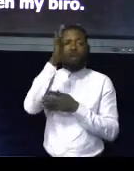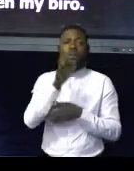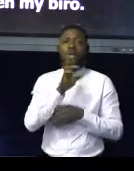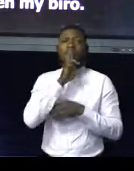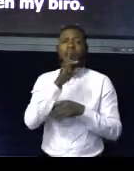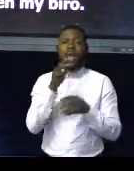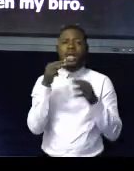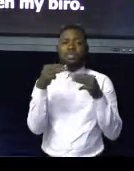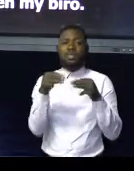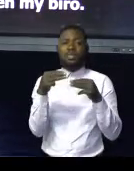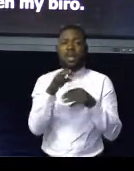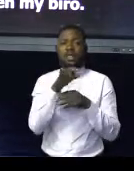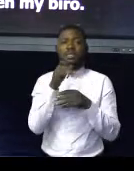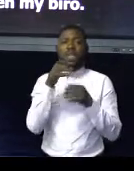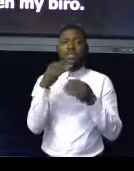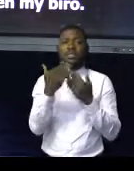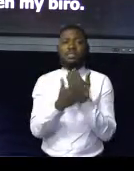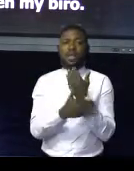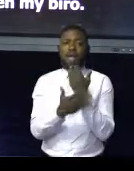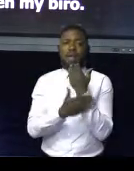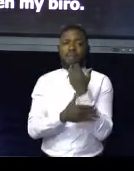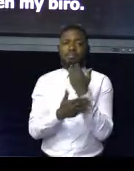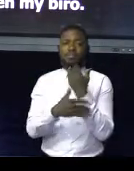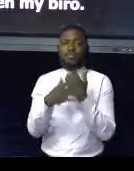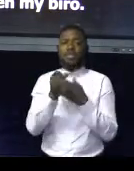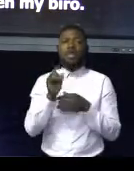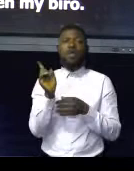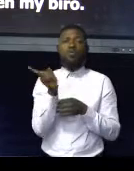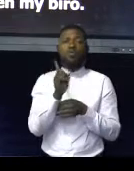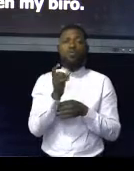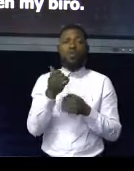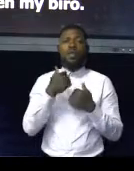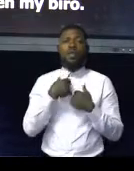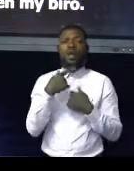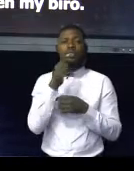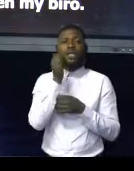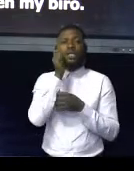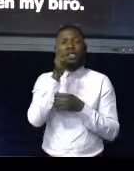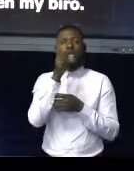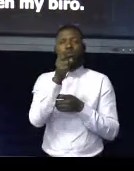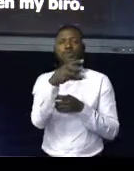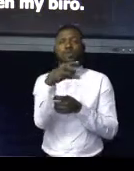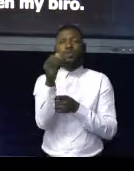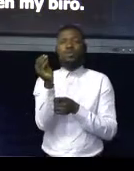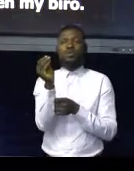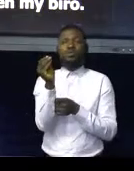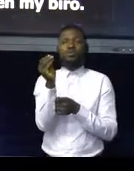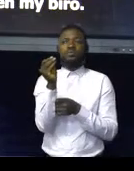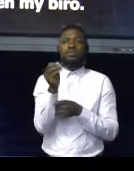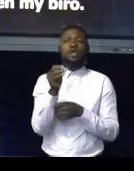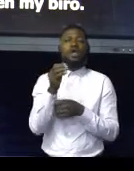The women are selling yams. Where have the girls gone?